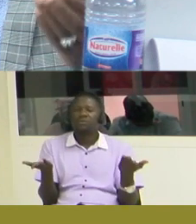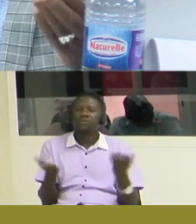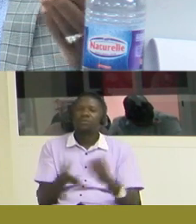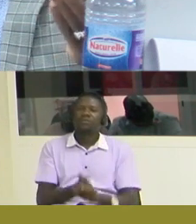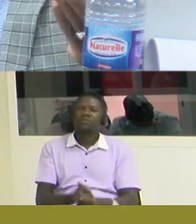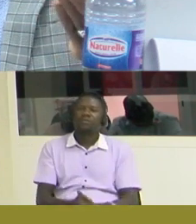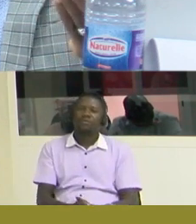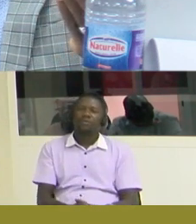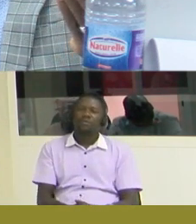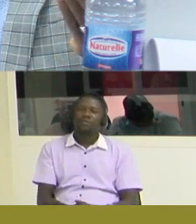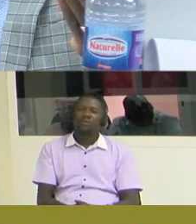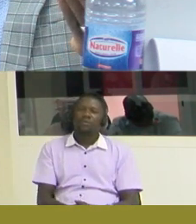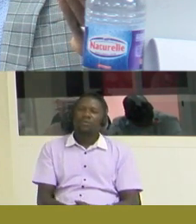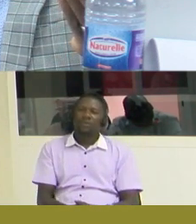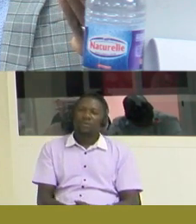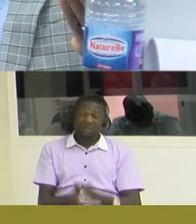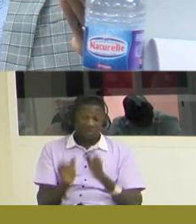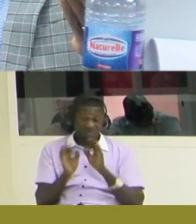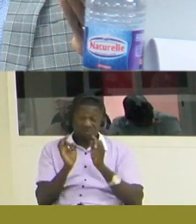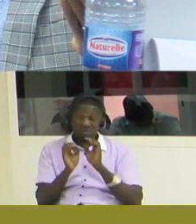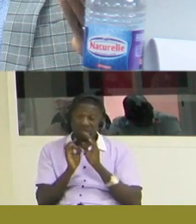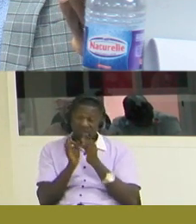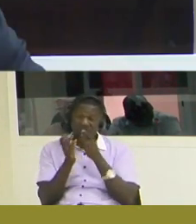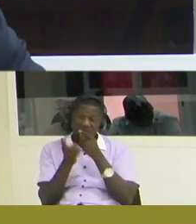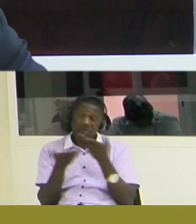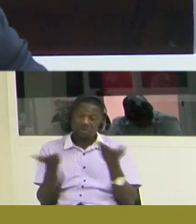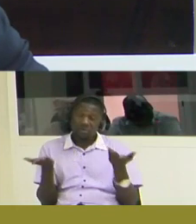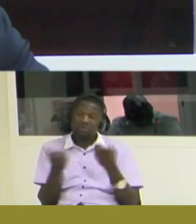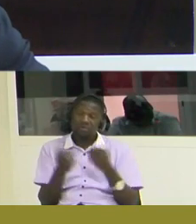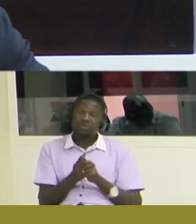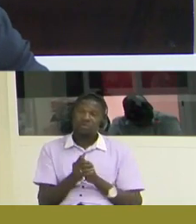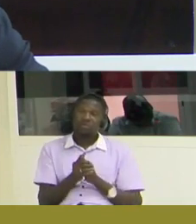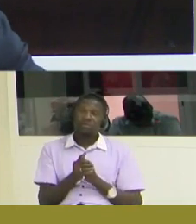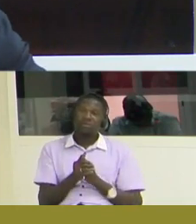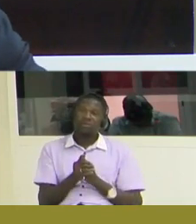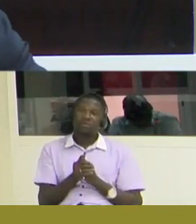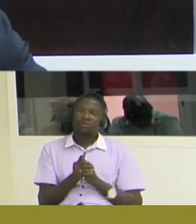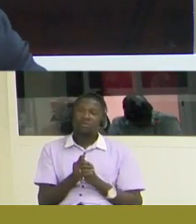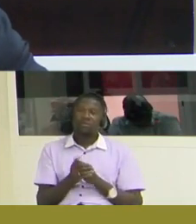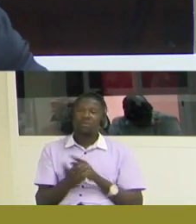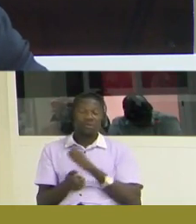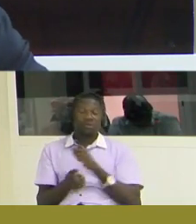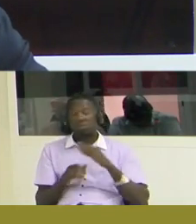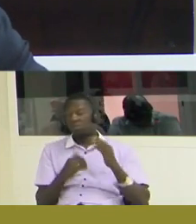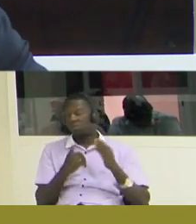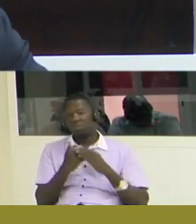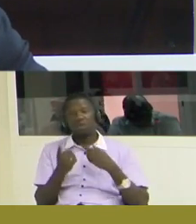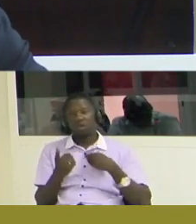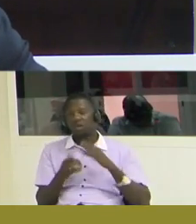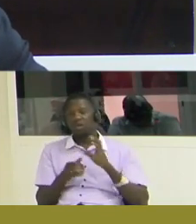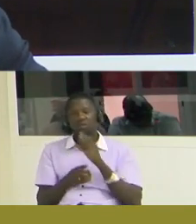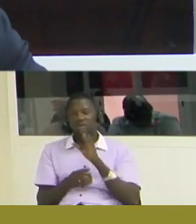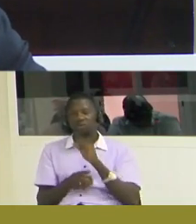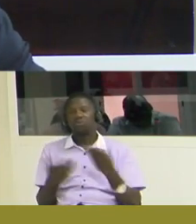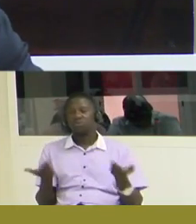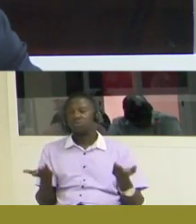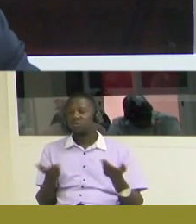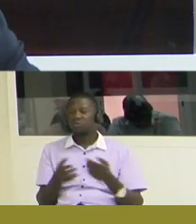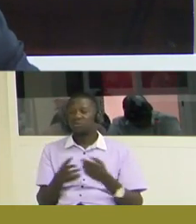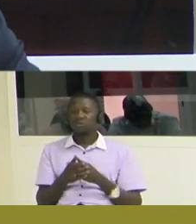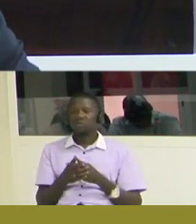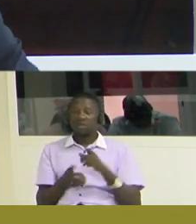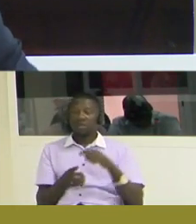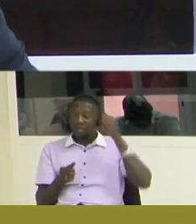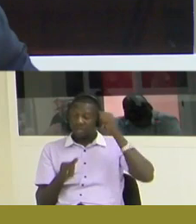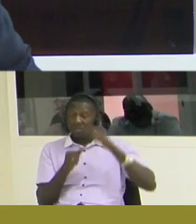that is the issue here there was nothing much that I could do I can recall